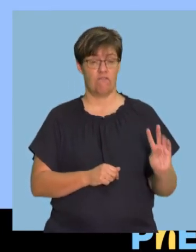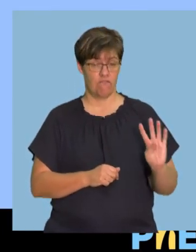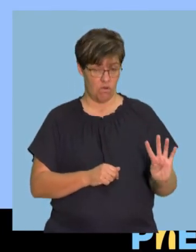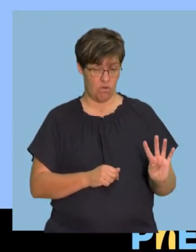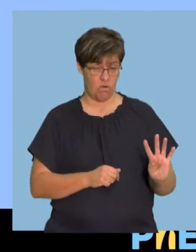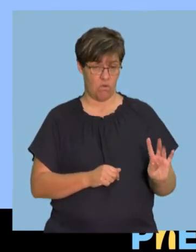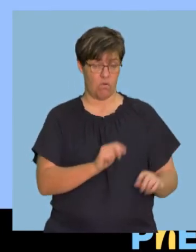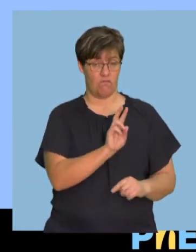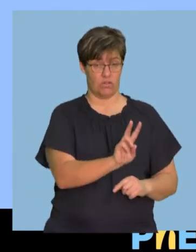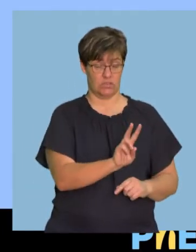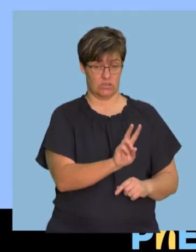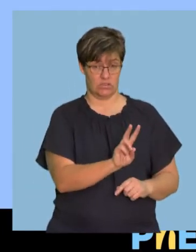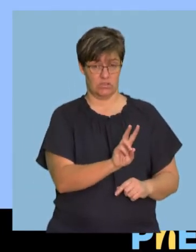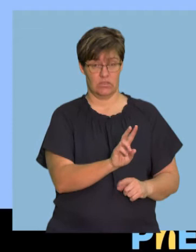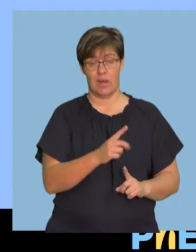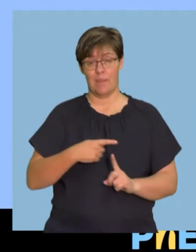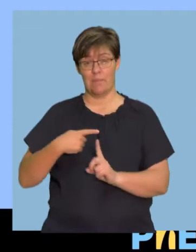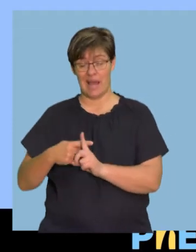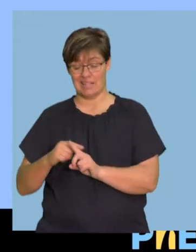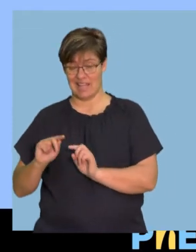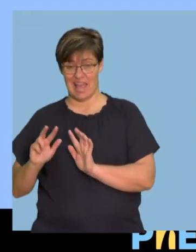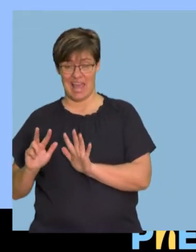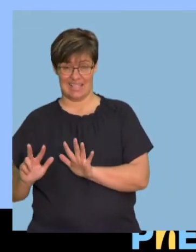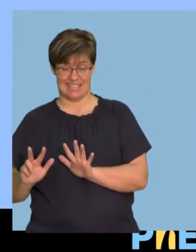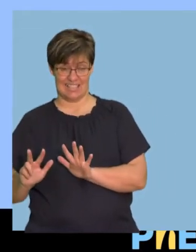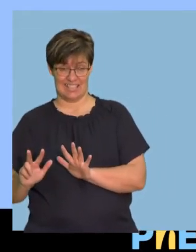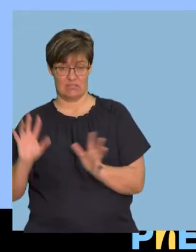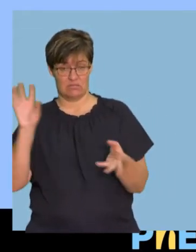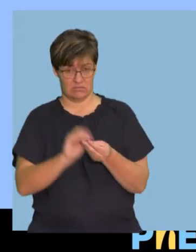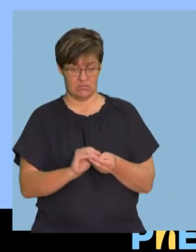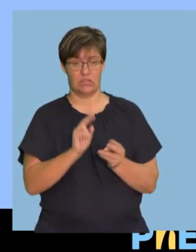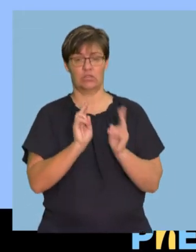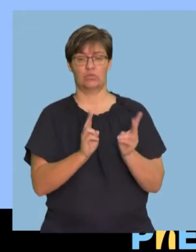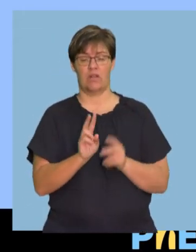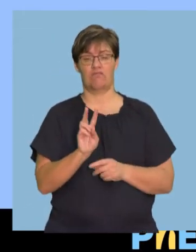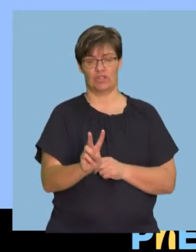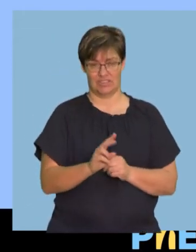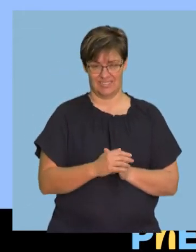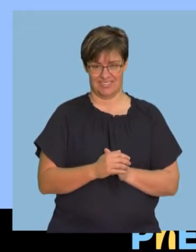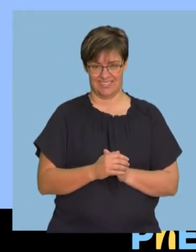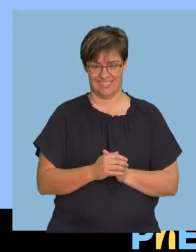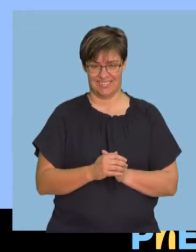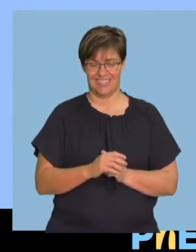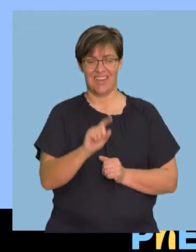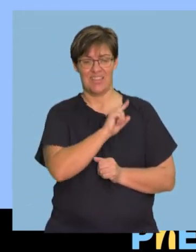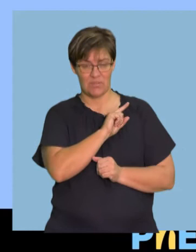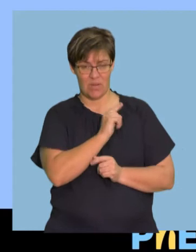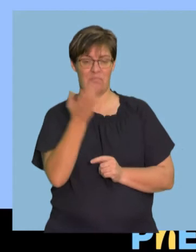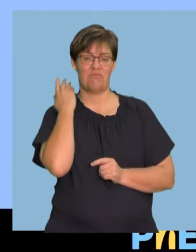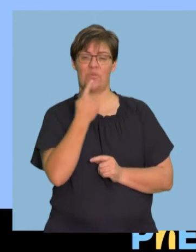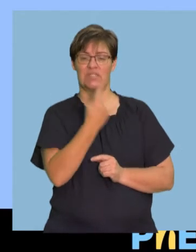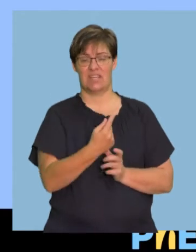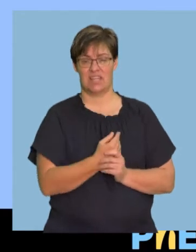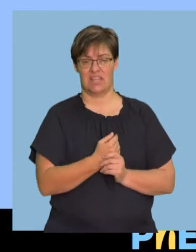4 volts, okay? So if we say 4 plus the 8, okay, it gives us the 12 volts. This is what